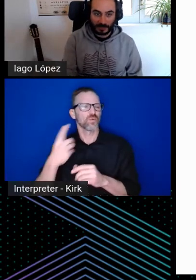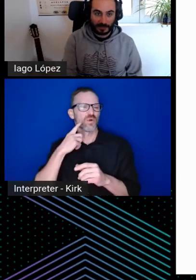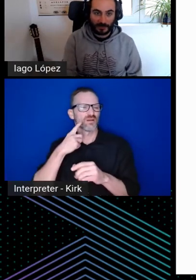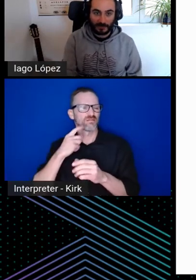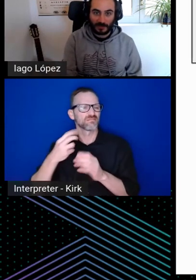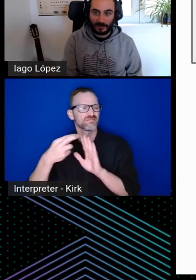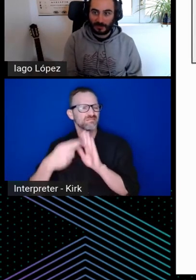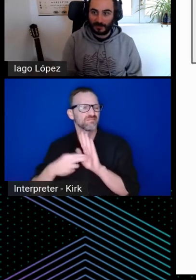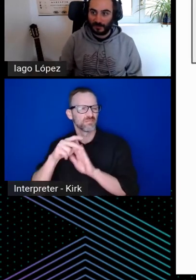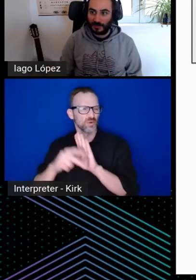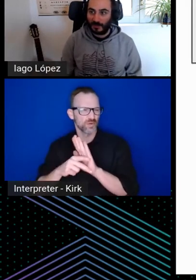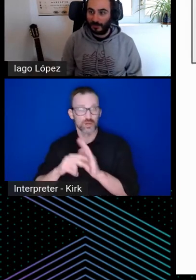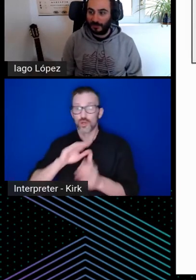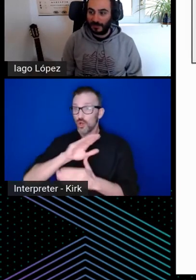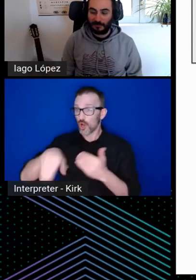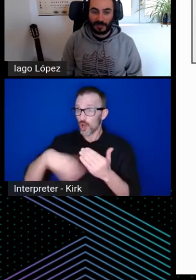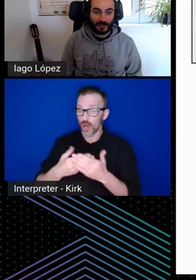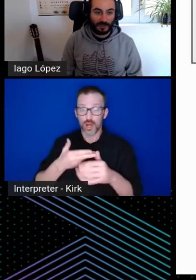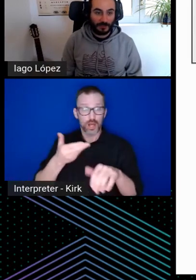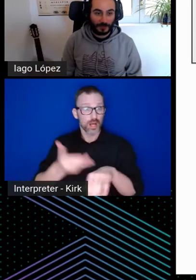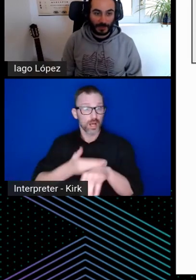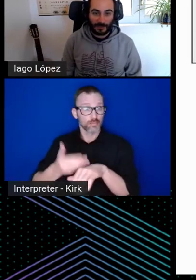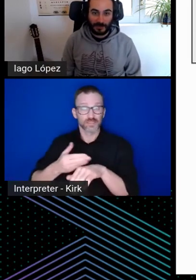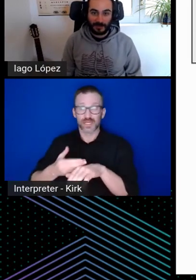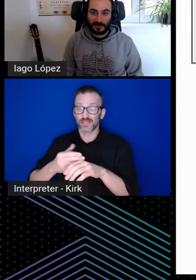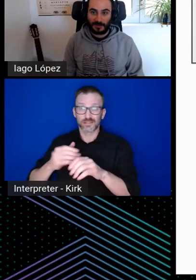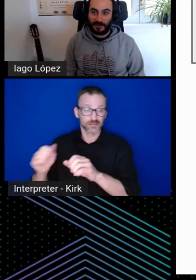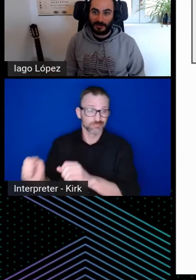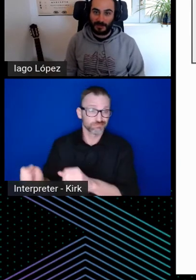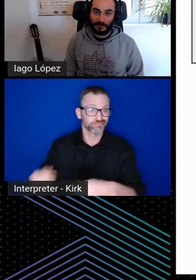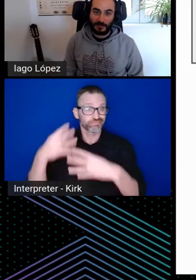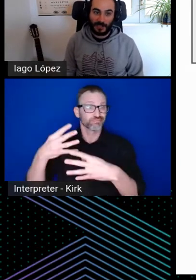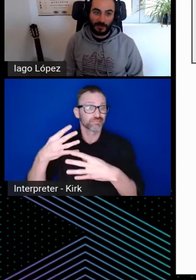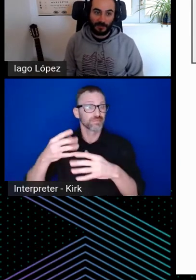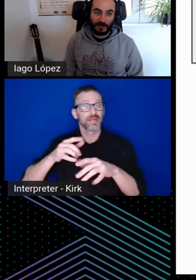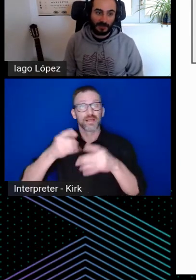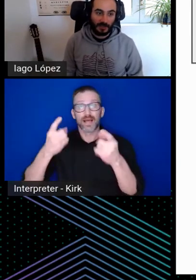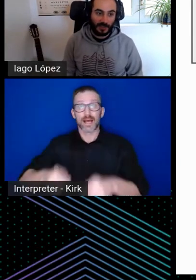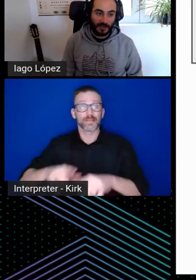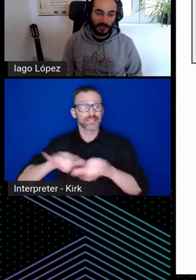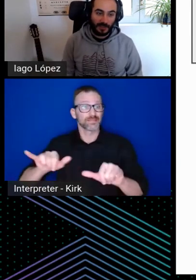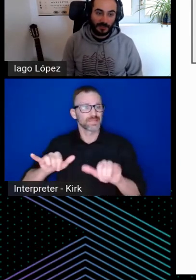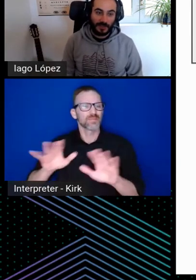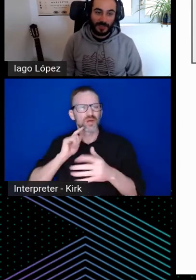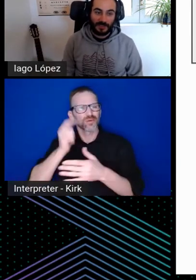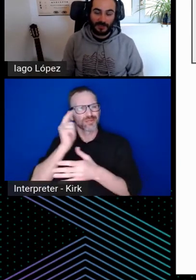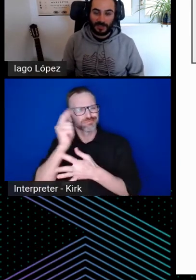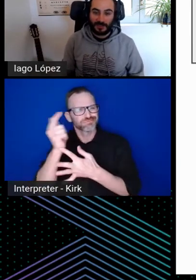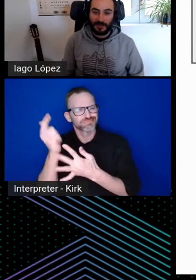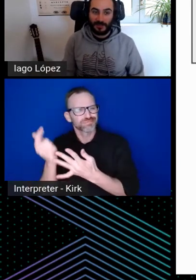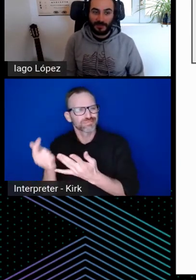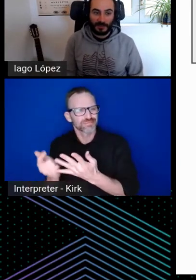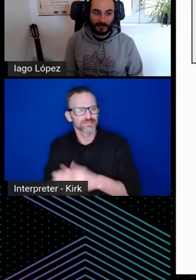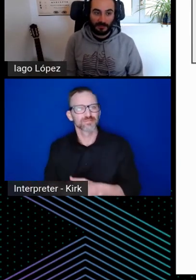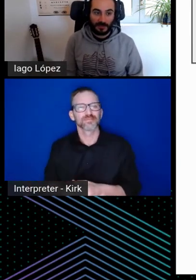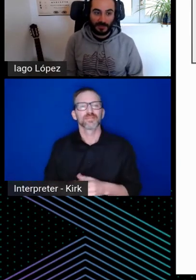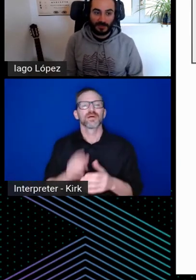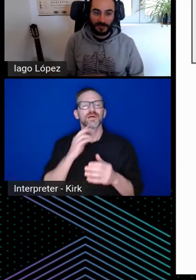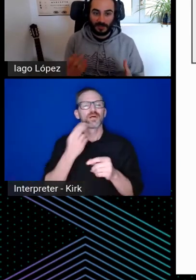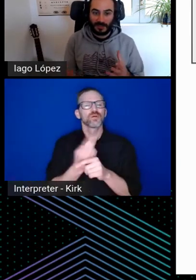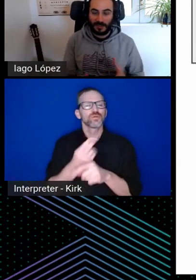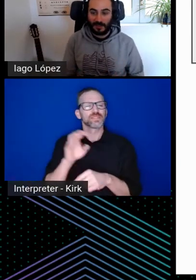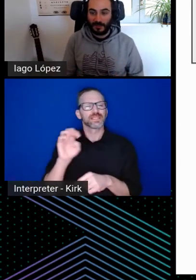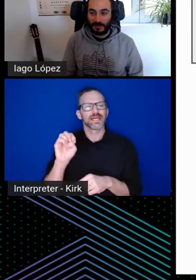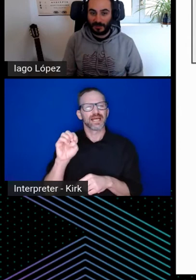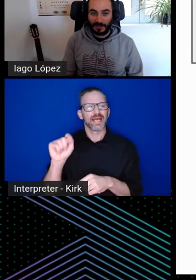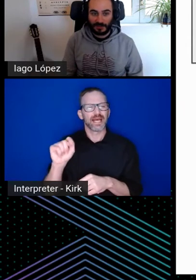time. Just to show you a bit graphically, this is how it works. So it depends on etcd, on having an